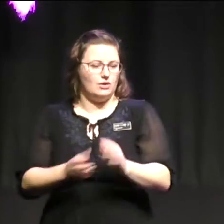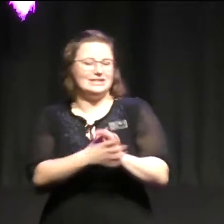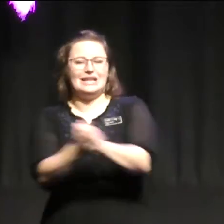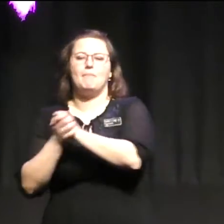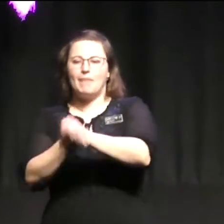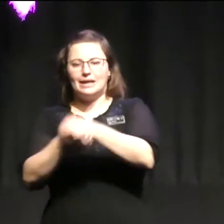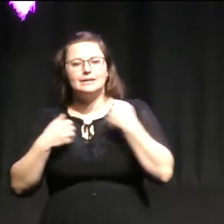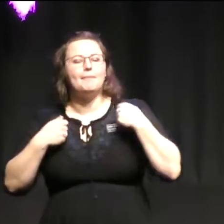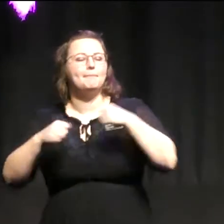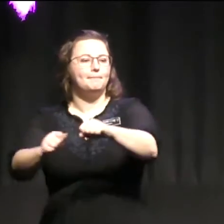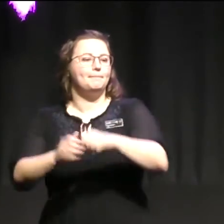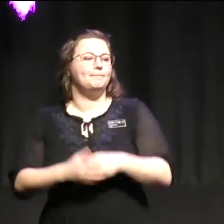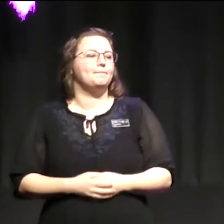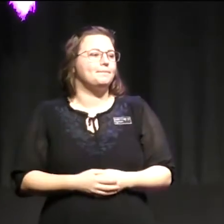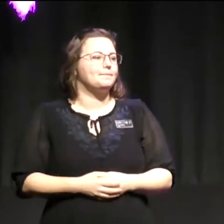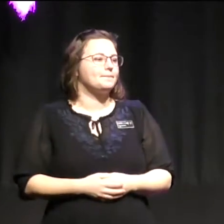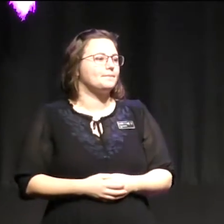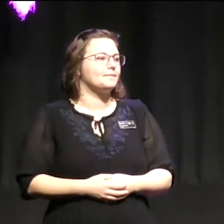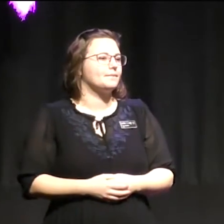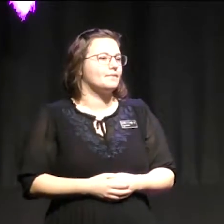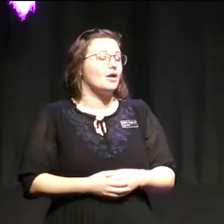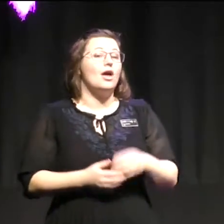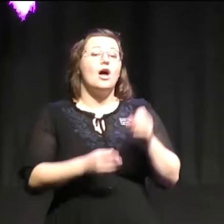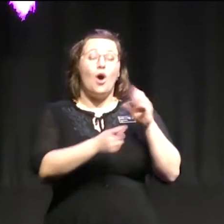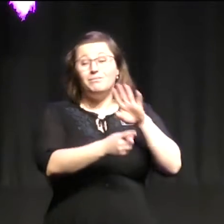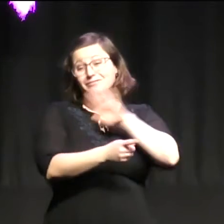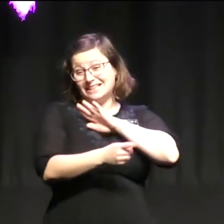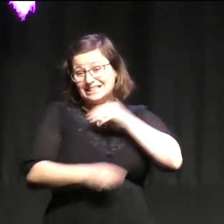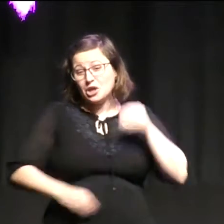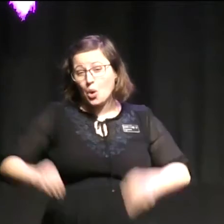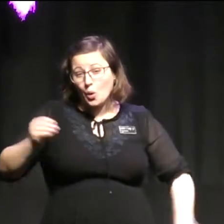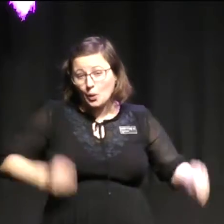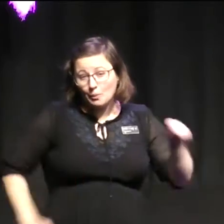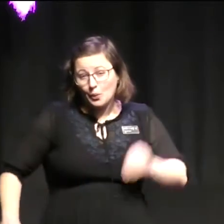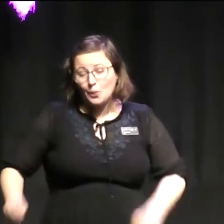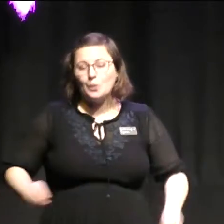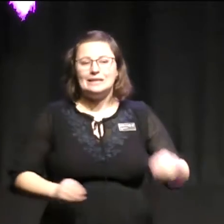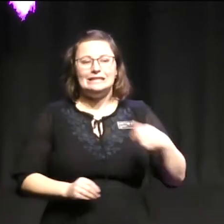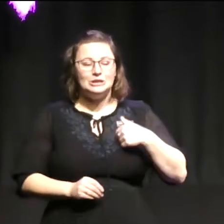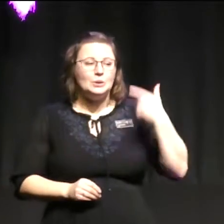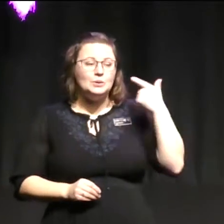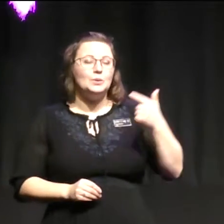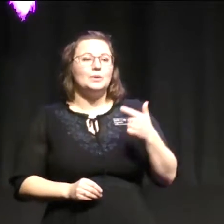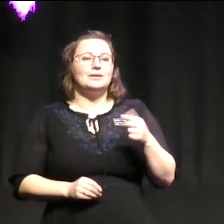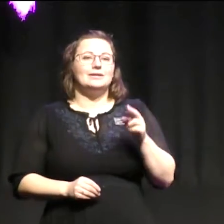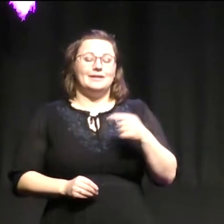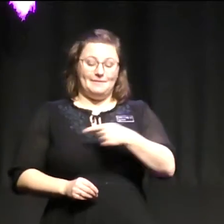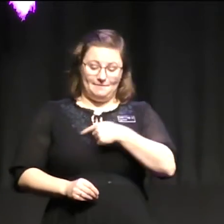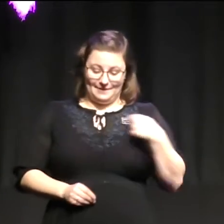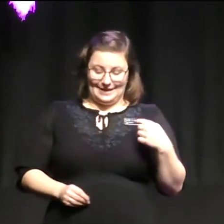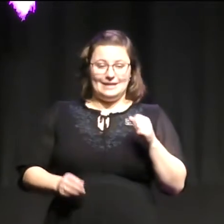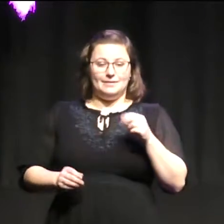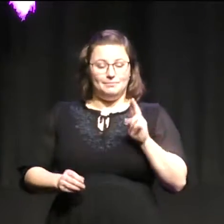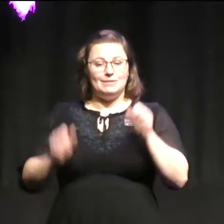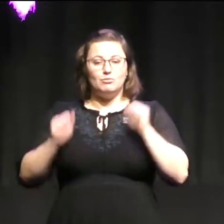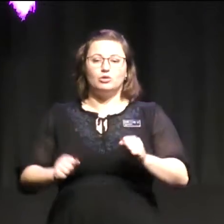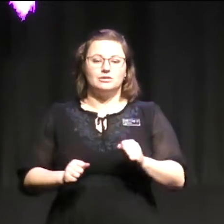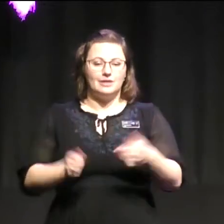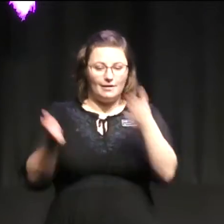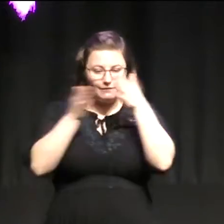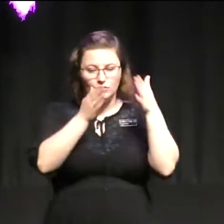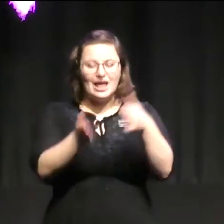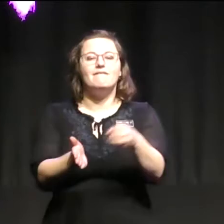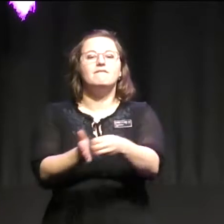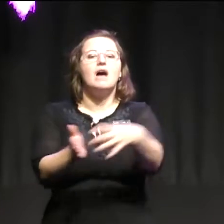think when there is corruption, one has to really focus on the